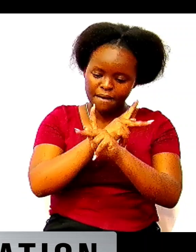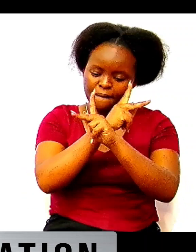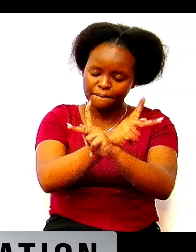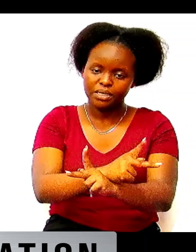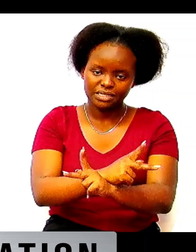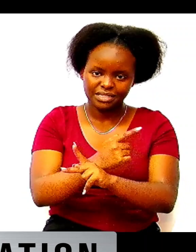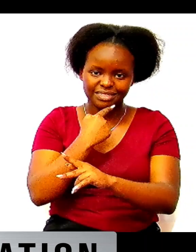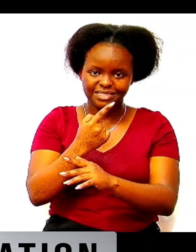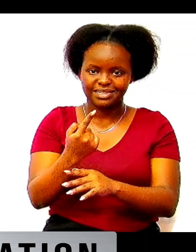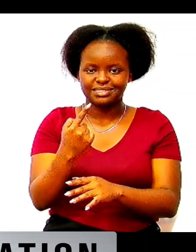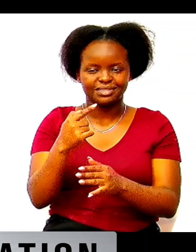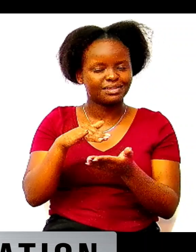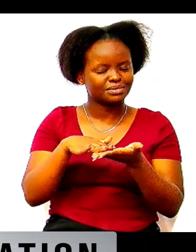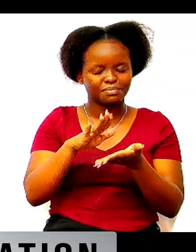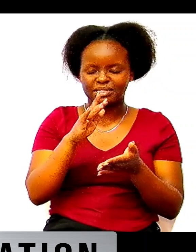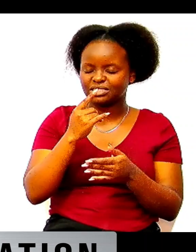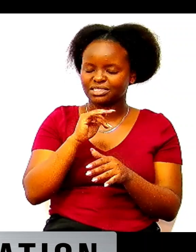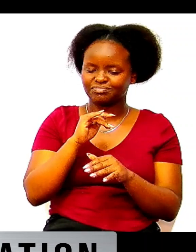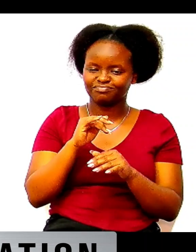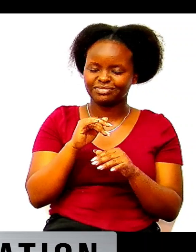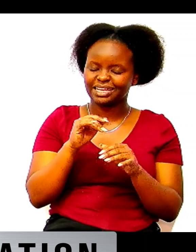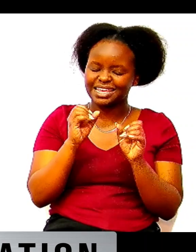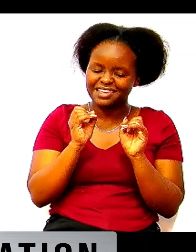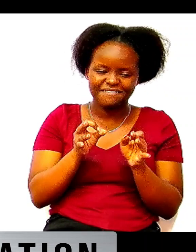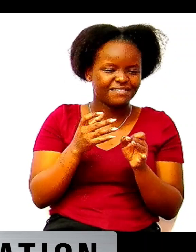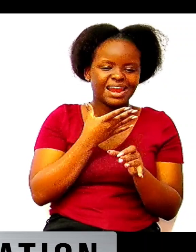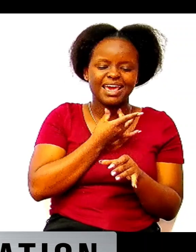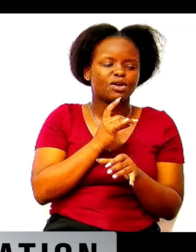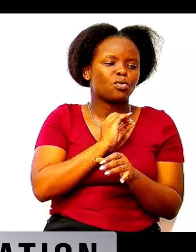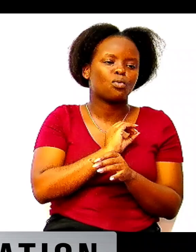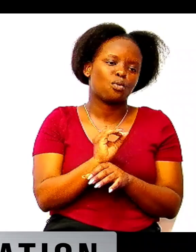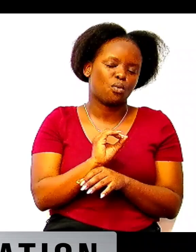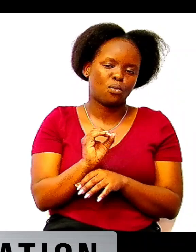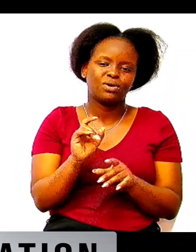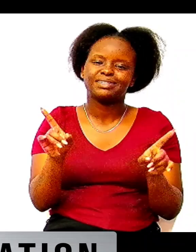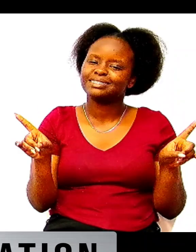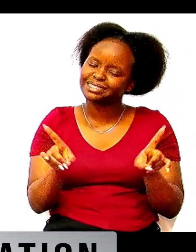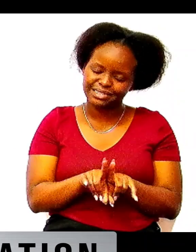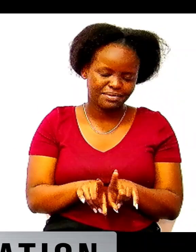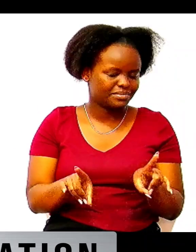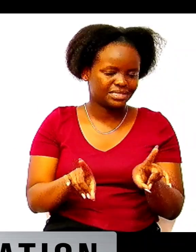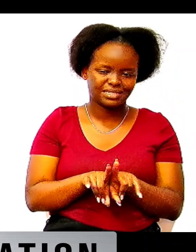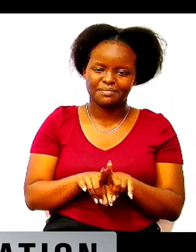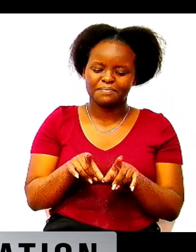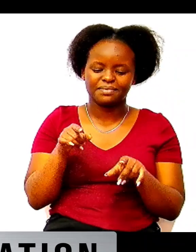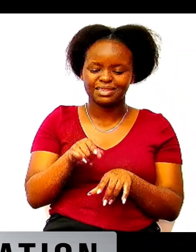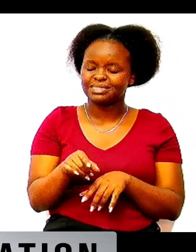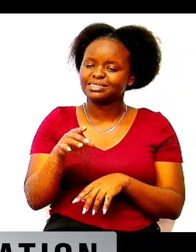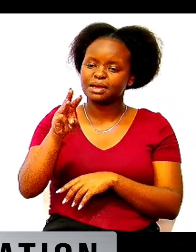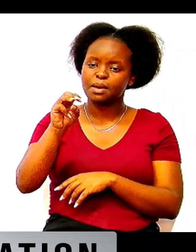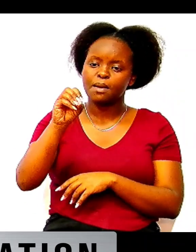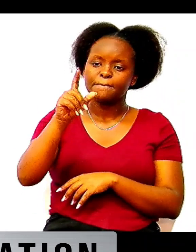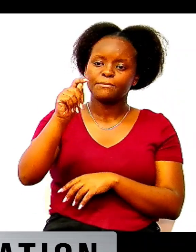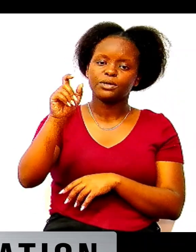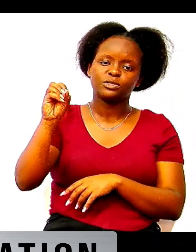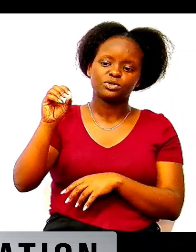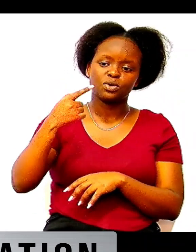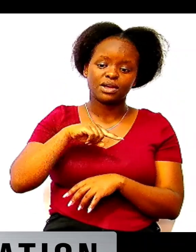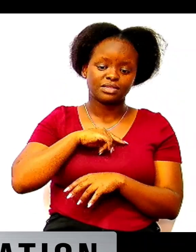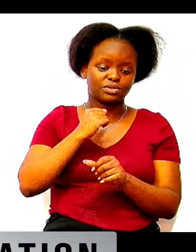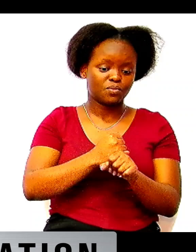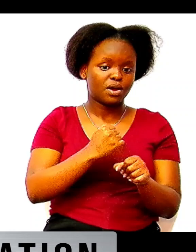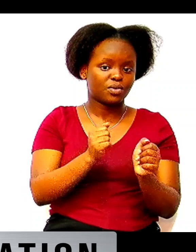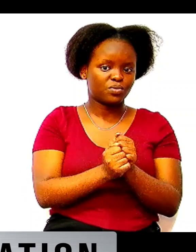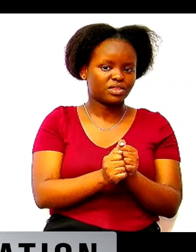as much as you can, even if I don't like what you're saying. Right. This should be the motto that we work with. And this should be the motto that we look at,